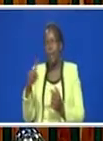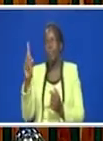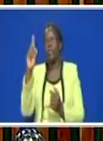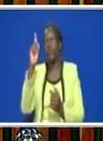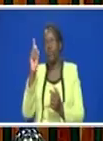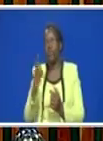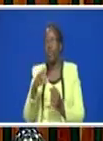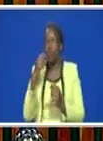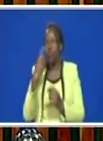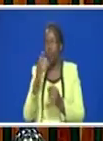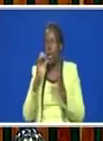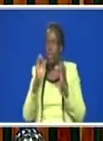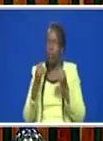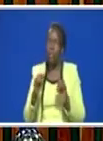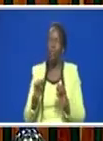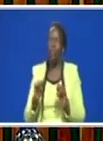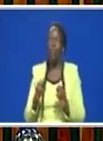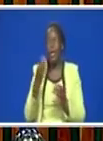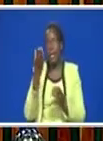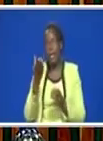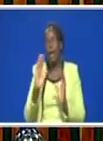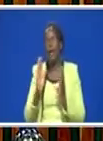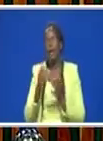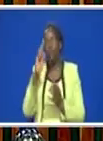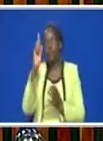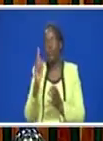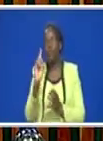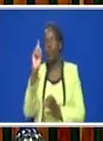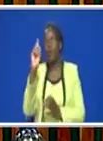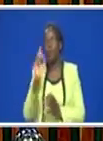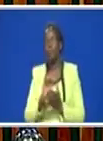try? Here I have question 1.